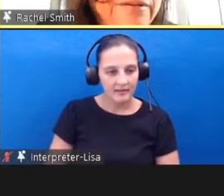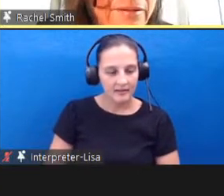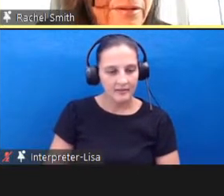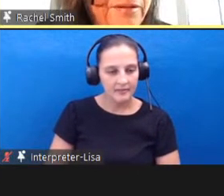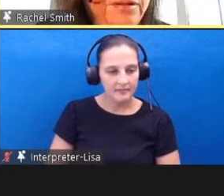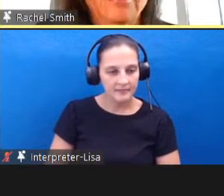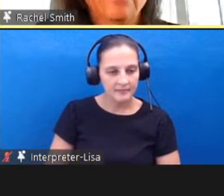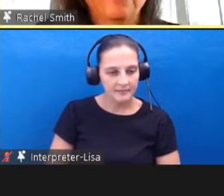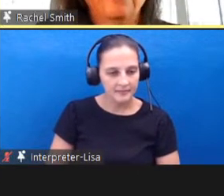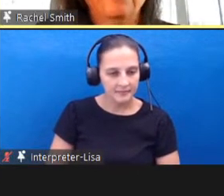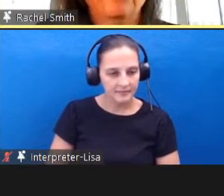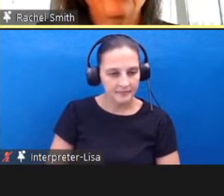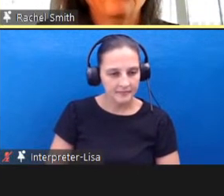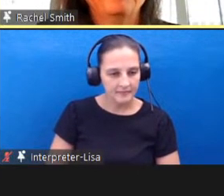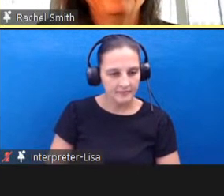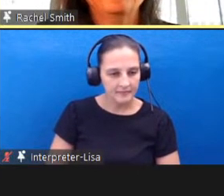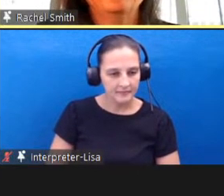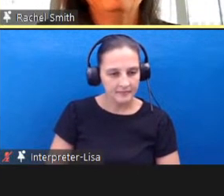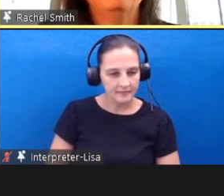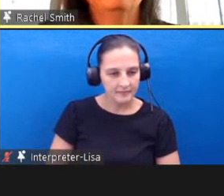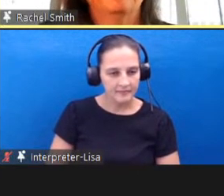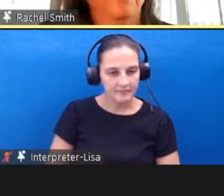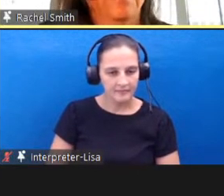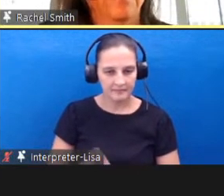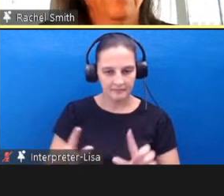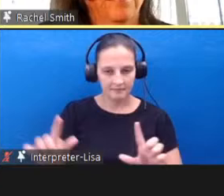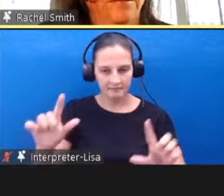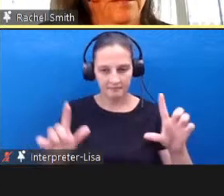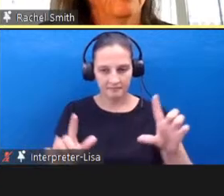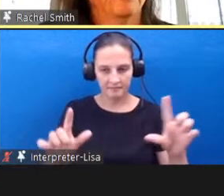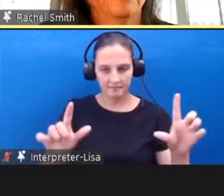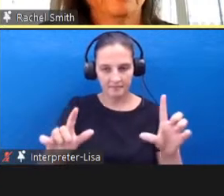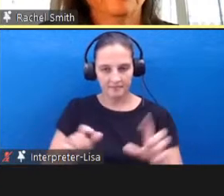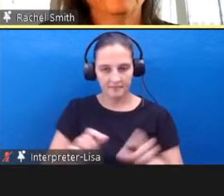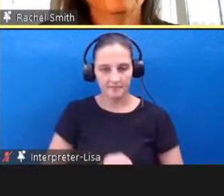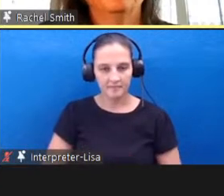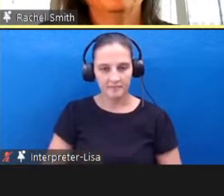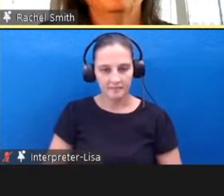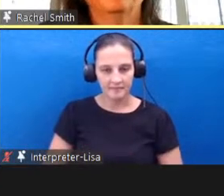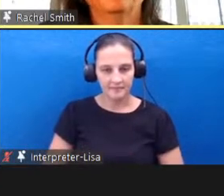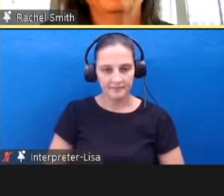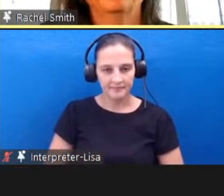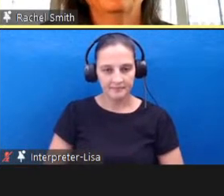Right. And then I'll reposition.